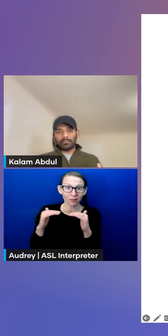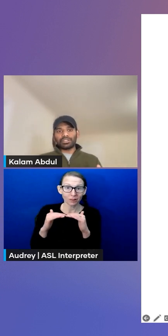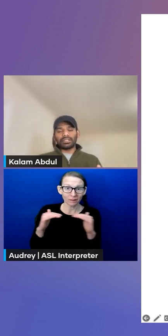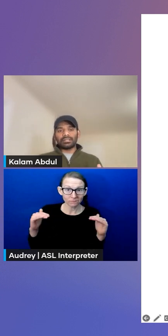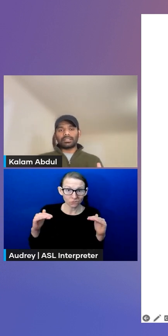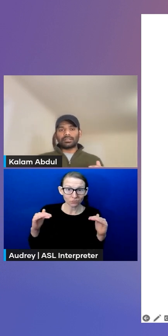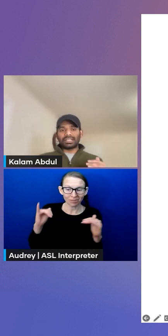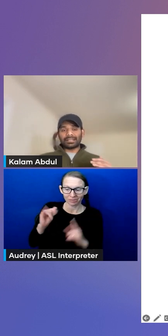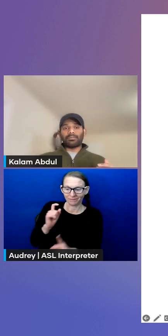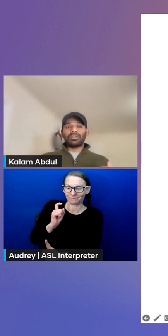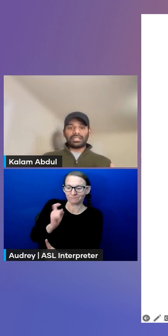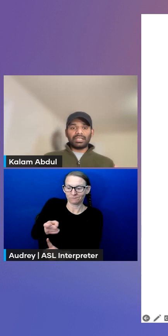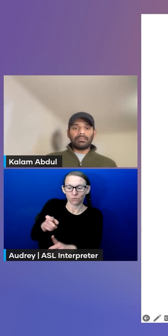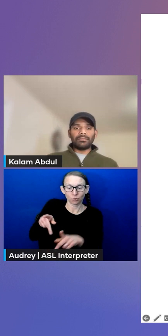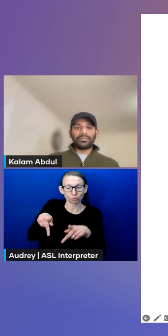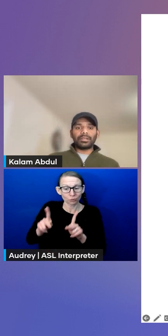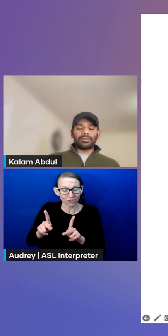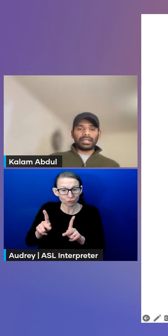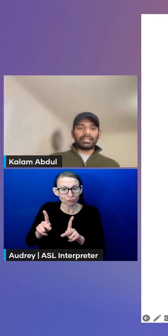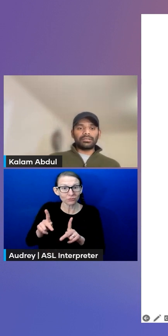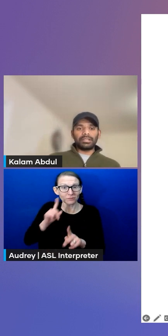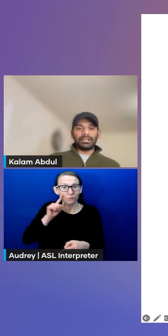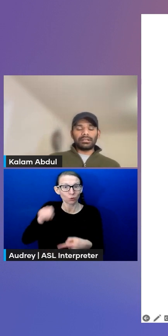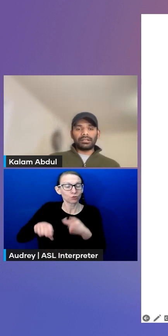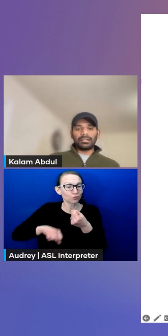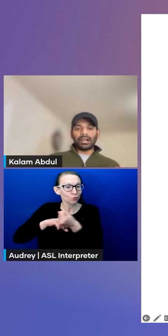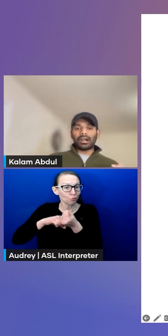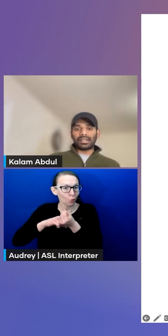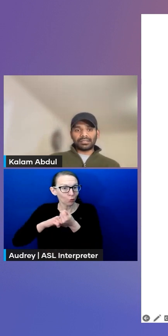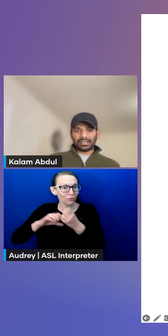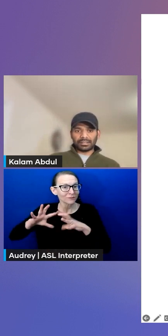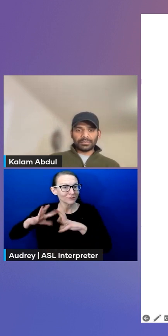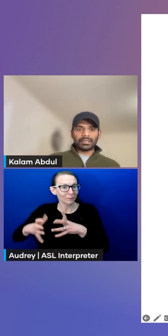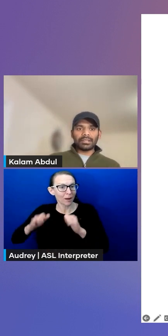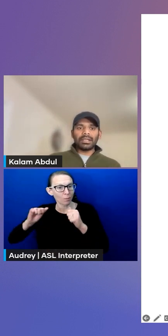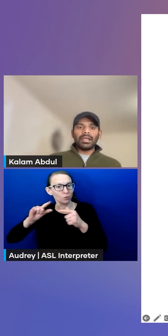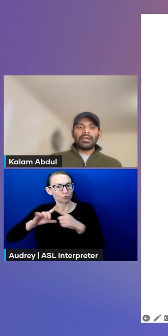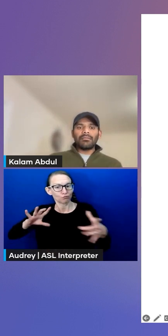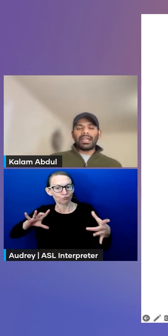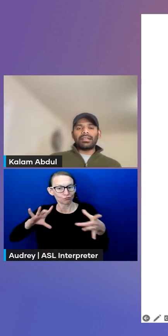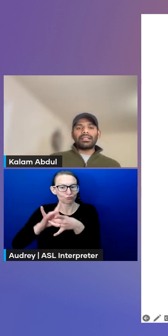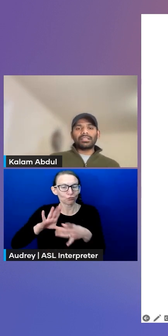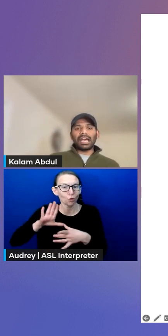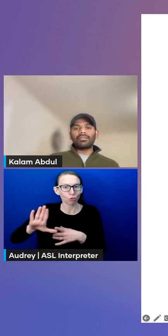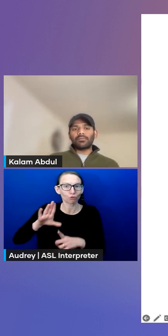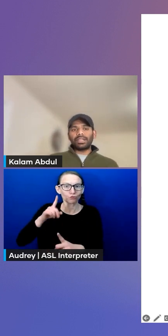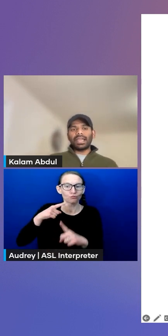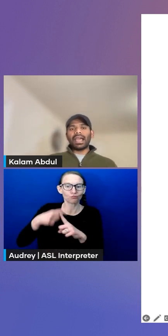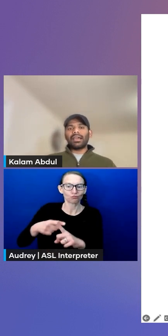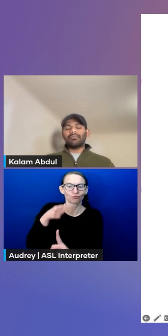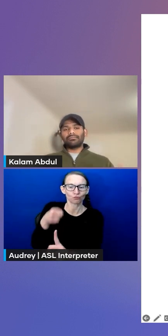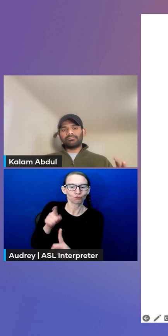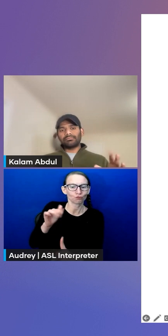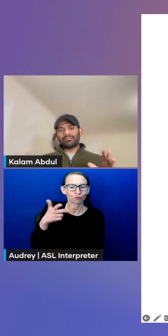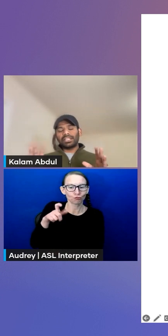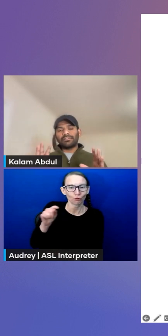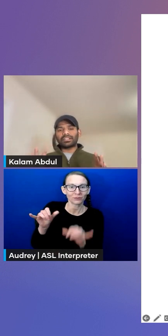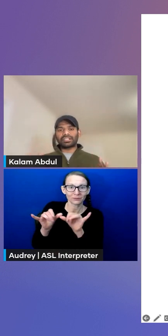the permissions to the support team to connect to their target systems, right? So now that we